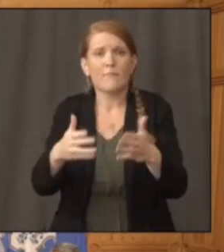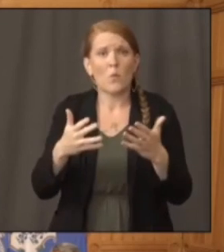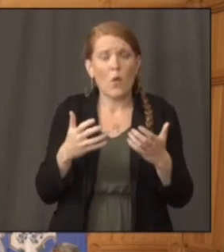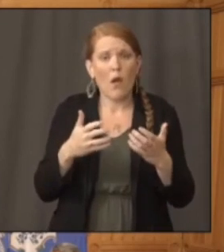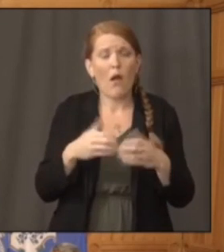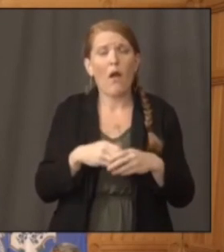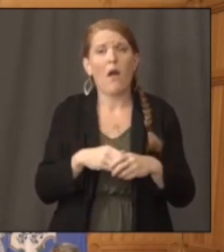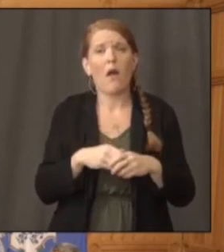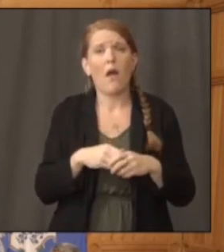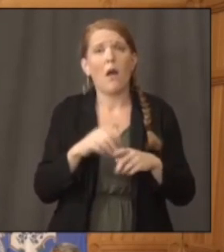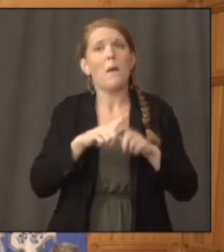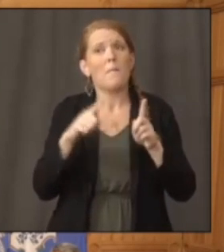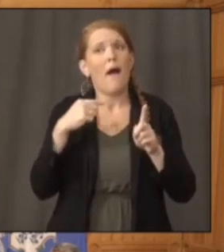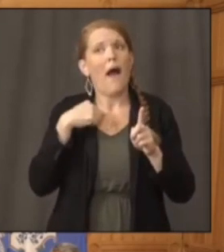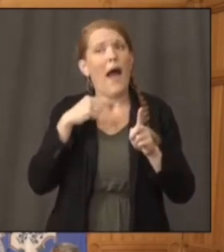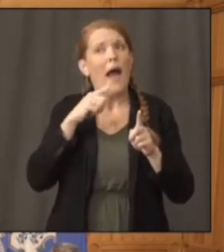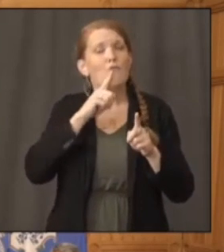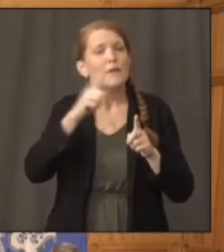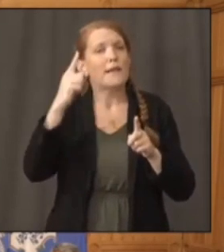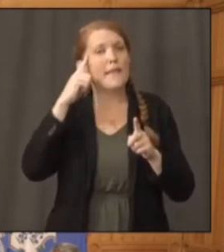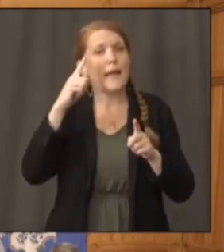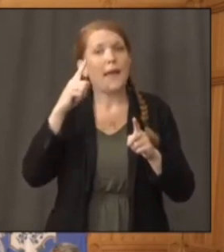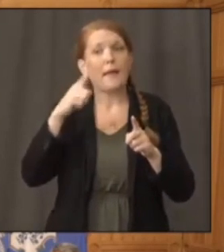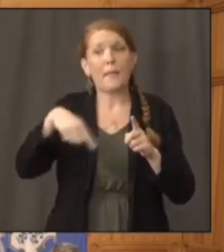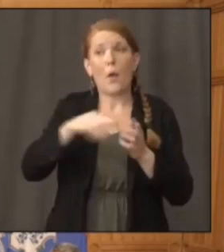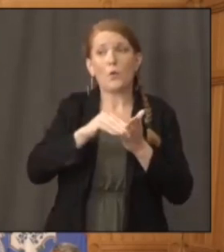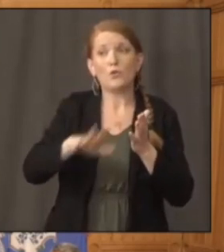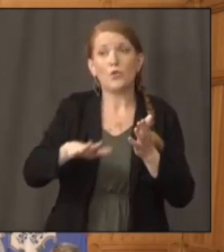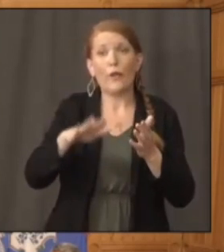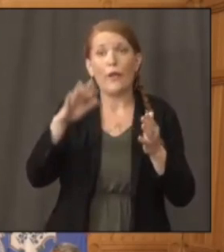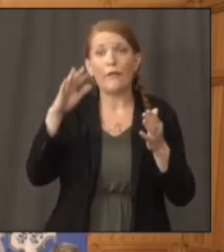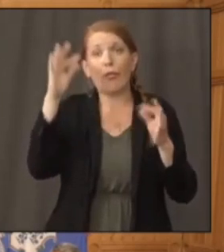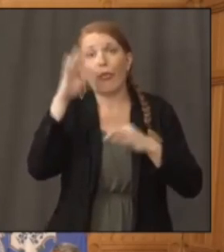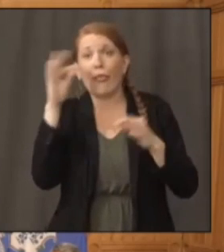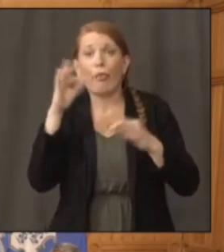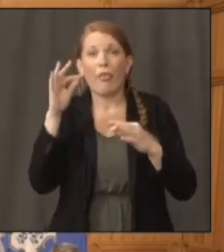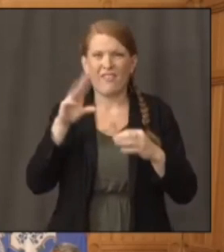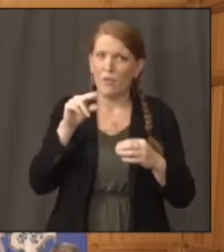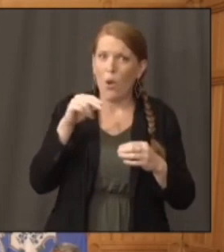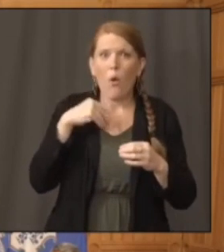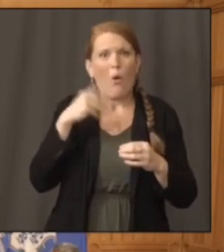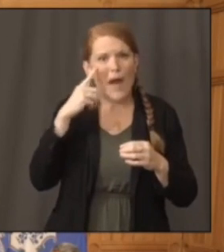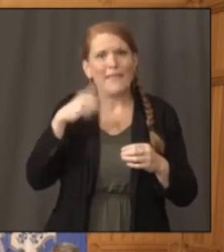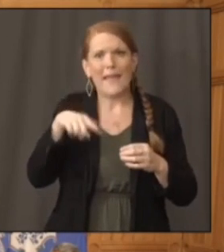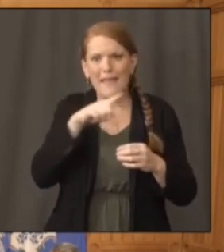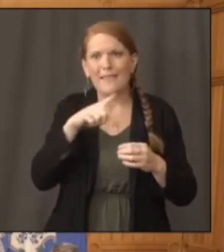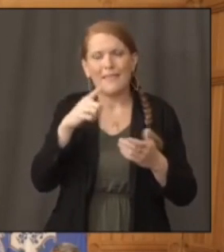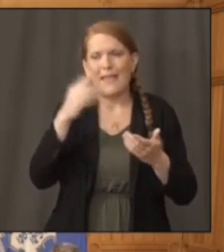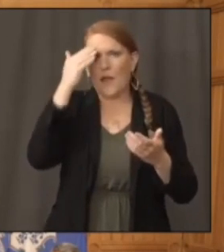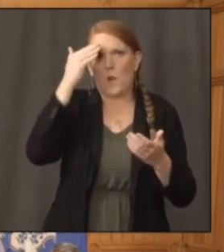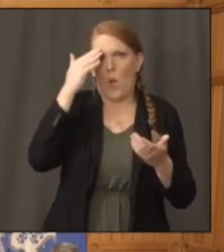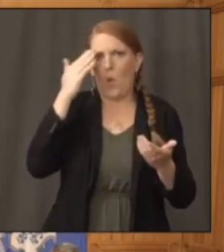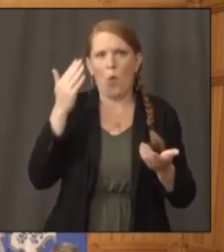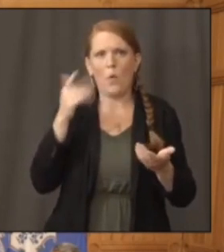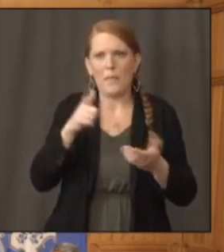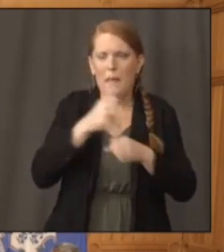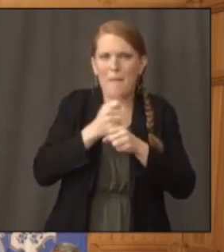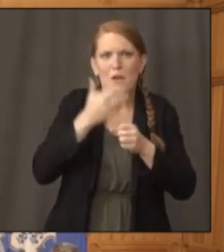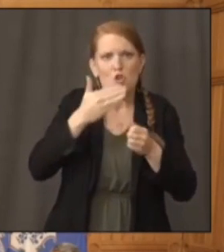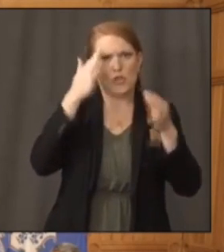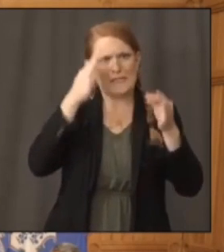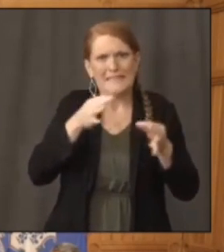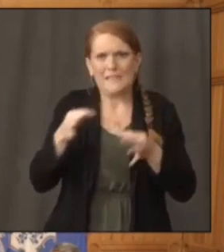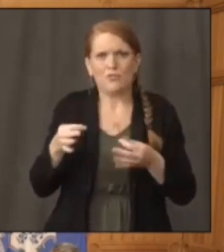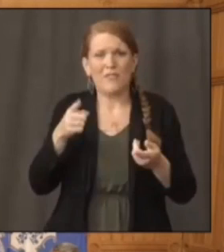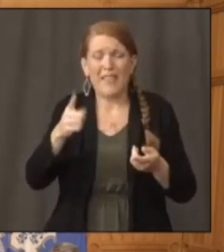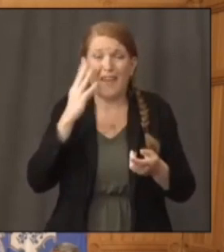more educated than we think because they do make good decisions. They've lived with this all summer long. You see